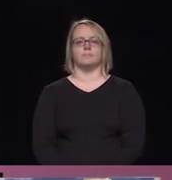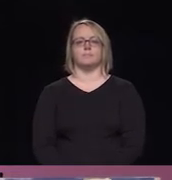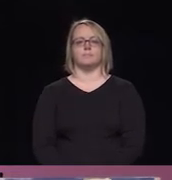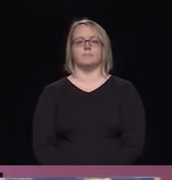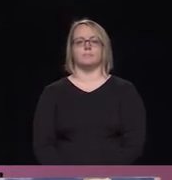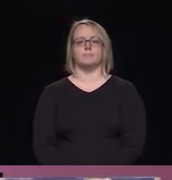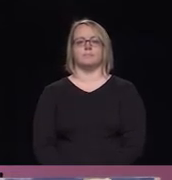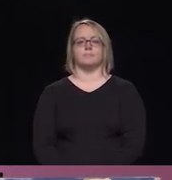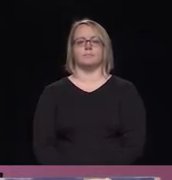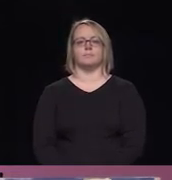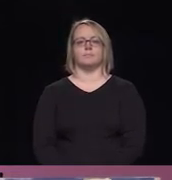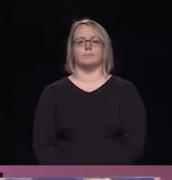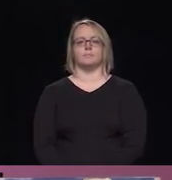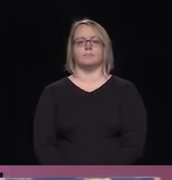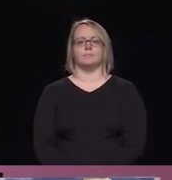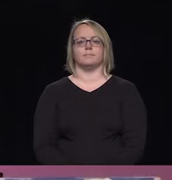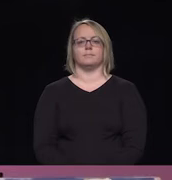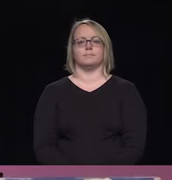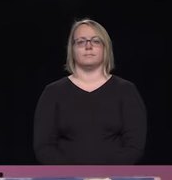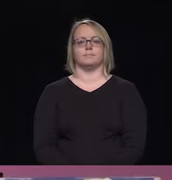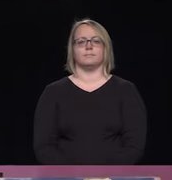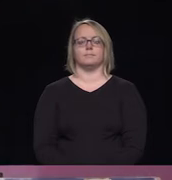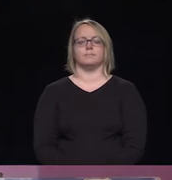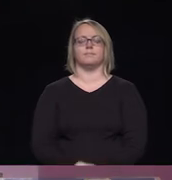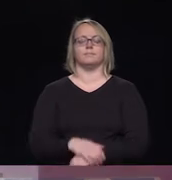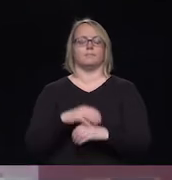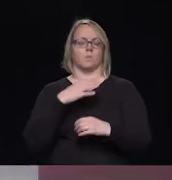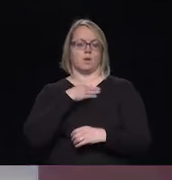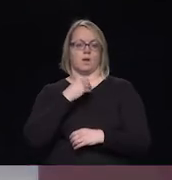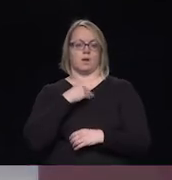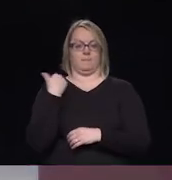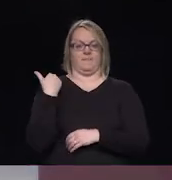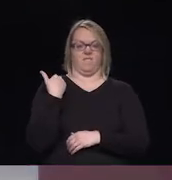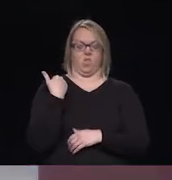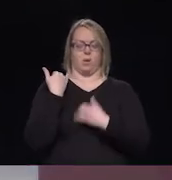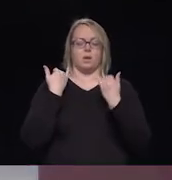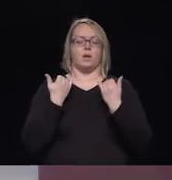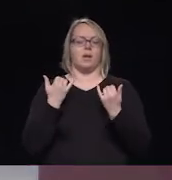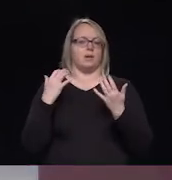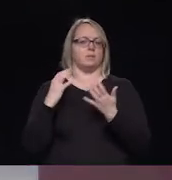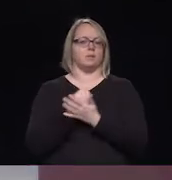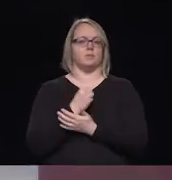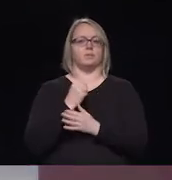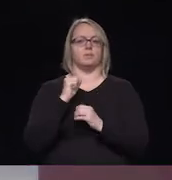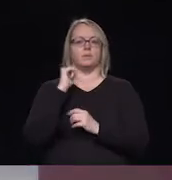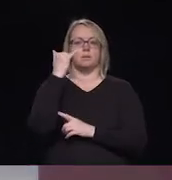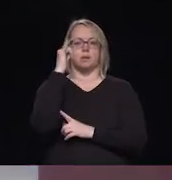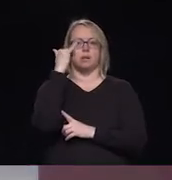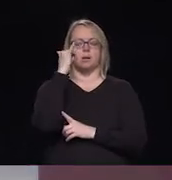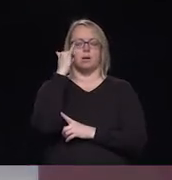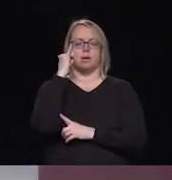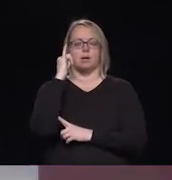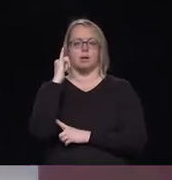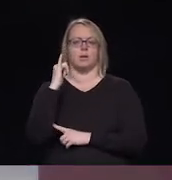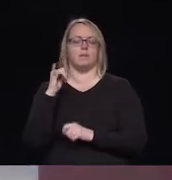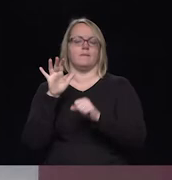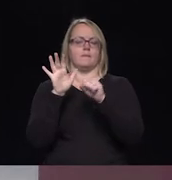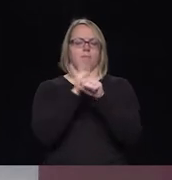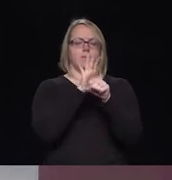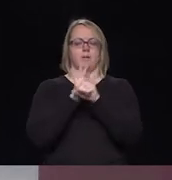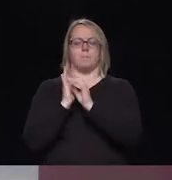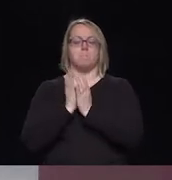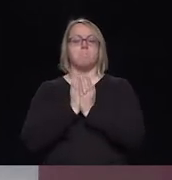I'm going to go ahead and fill in the boat